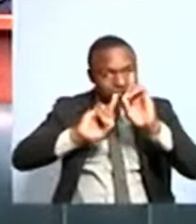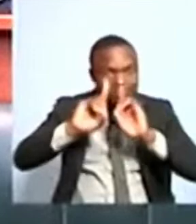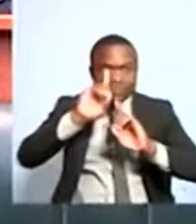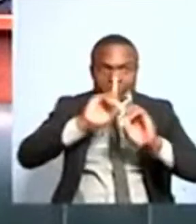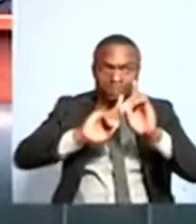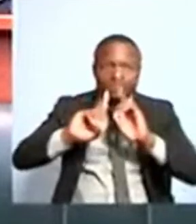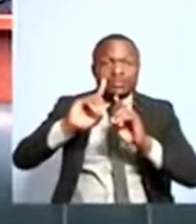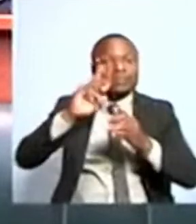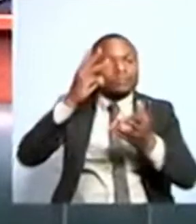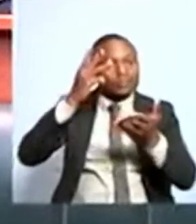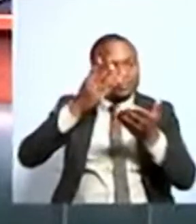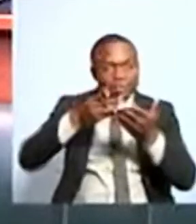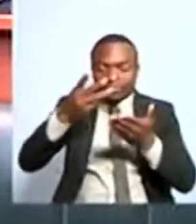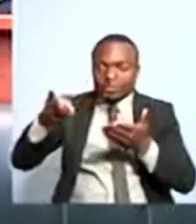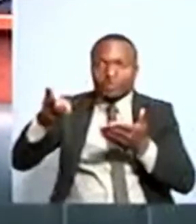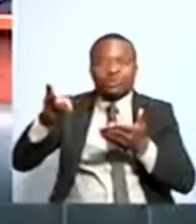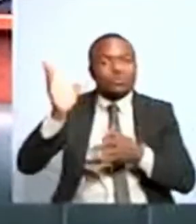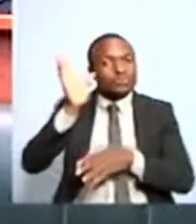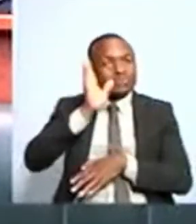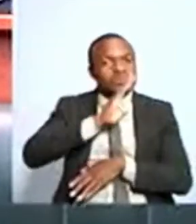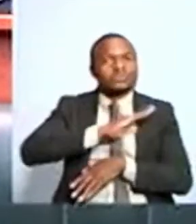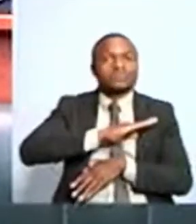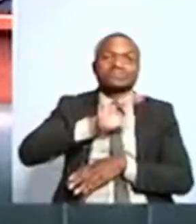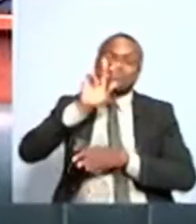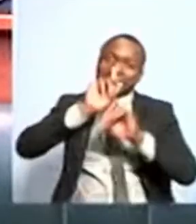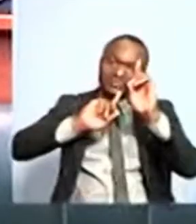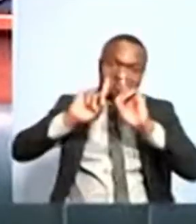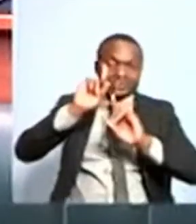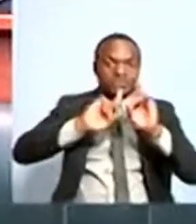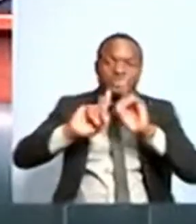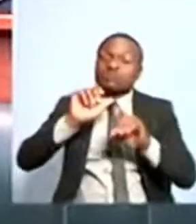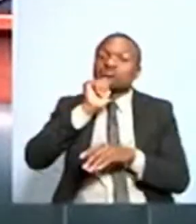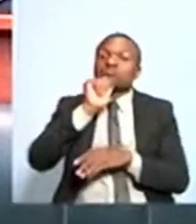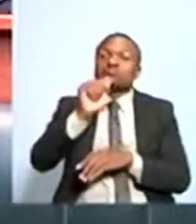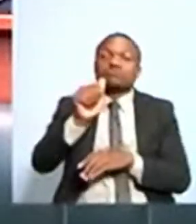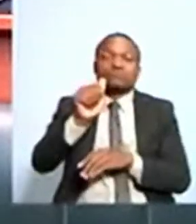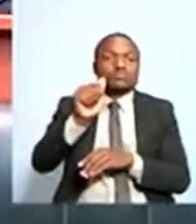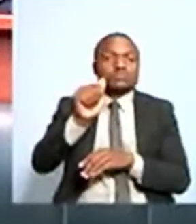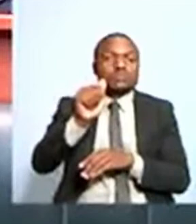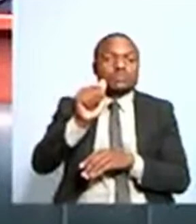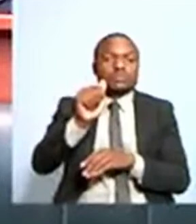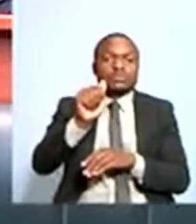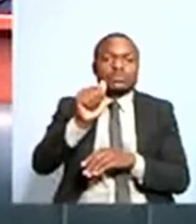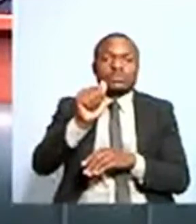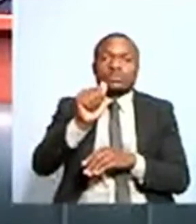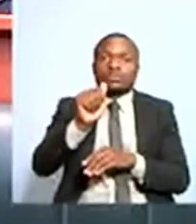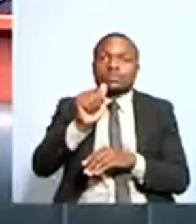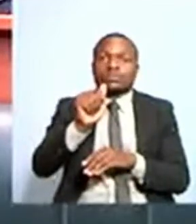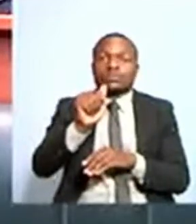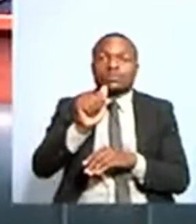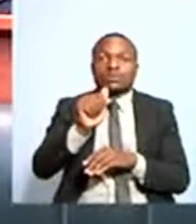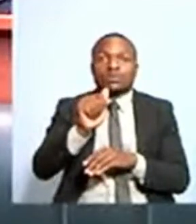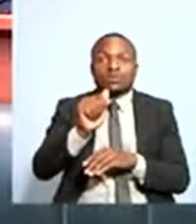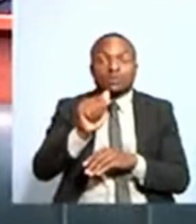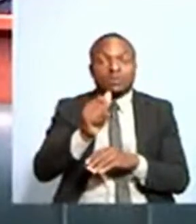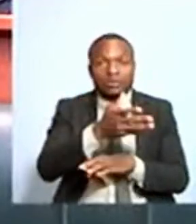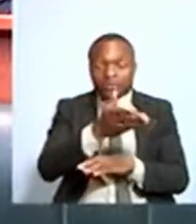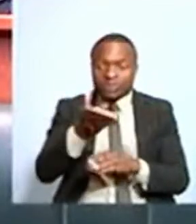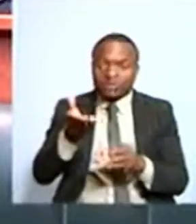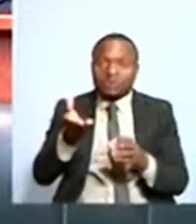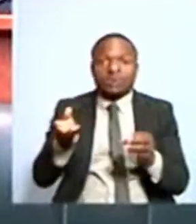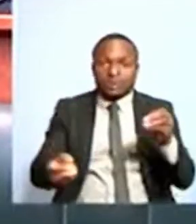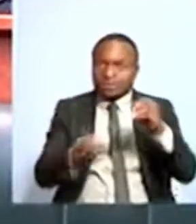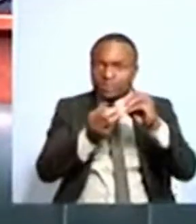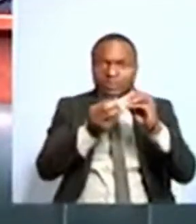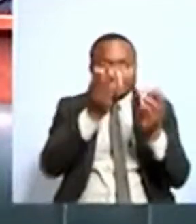the matters that were already debated and which are not relevant to the suggested amendments which